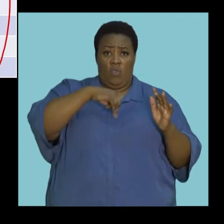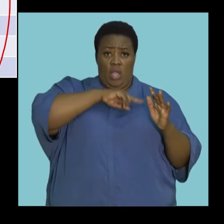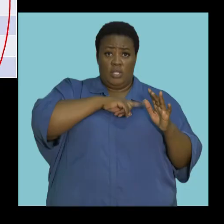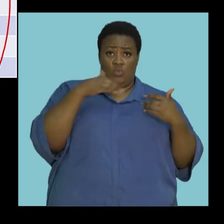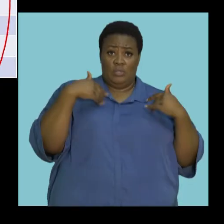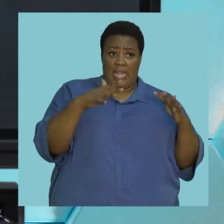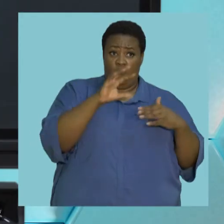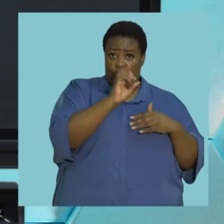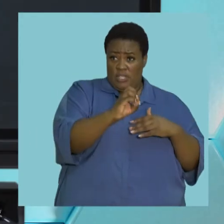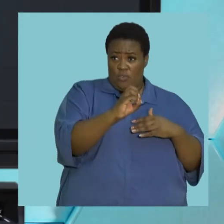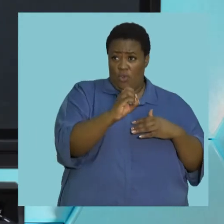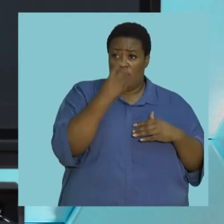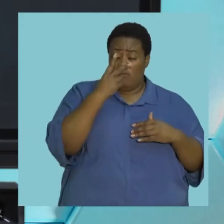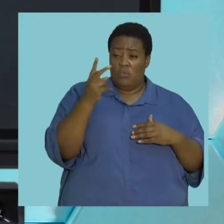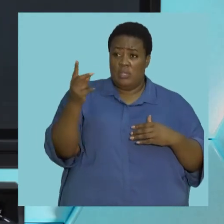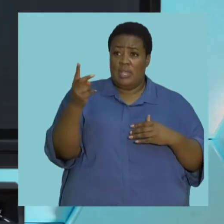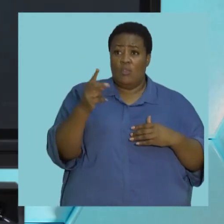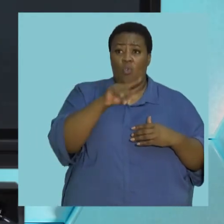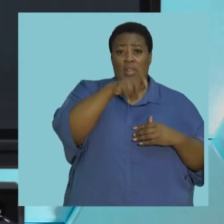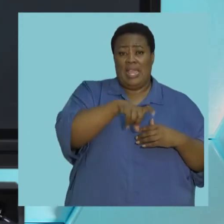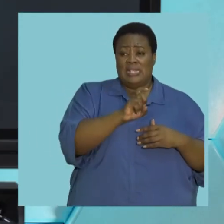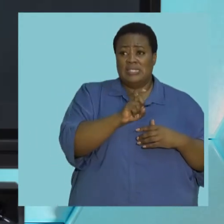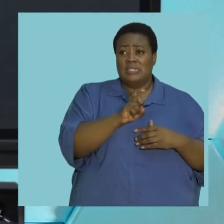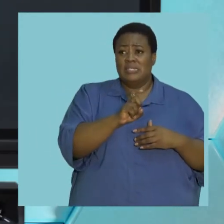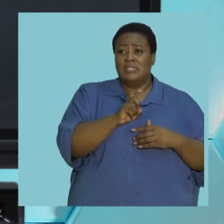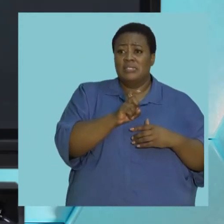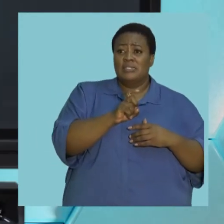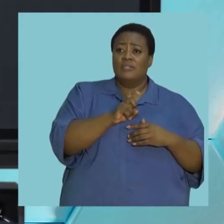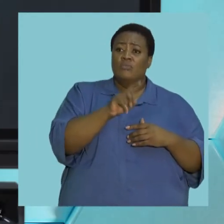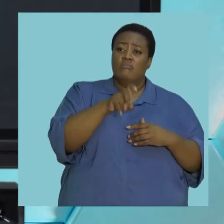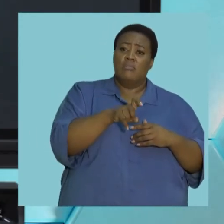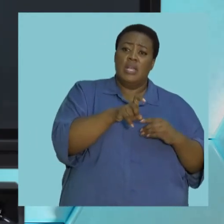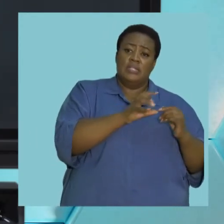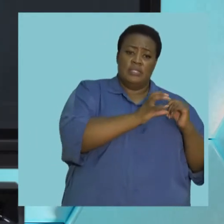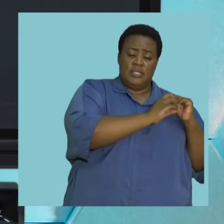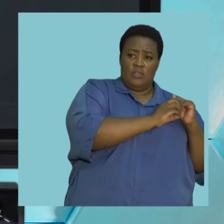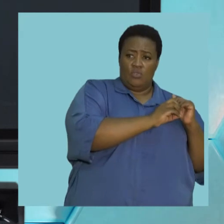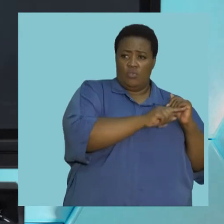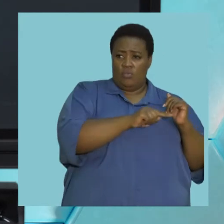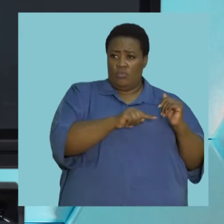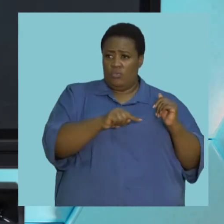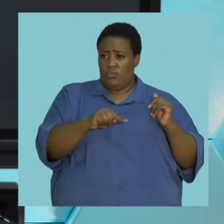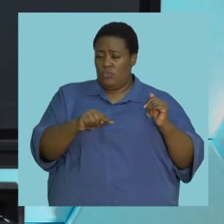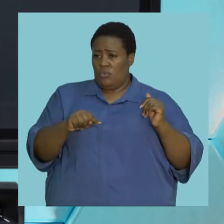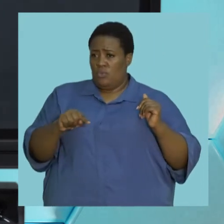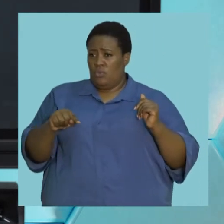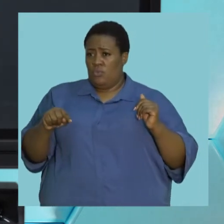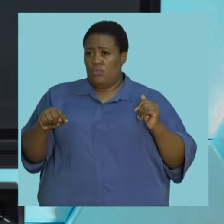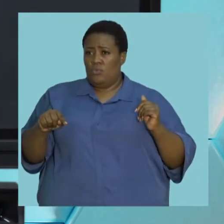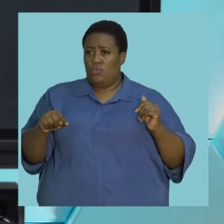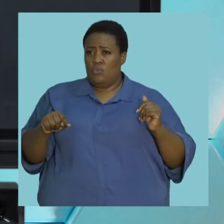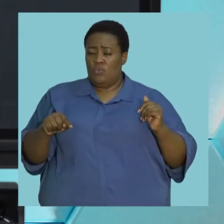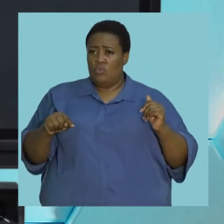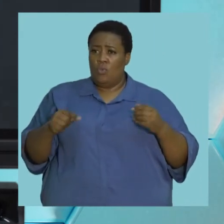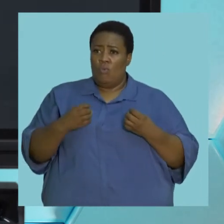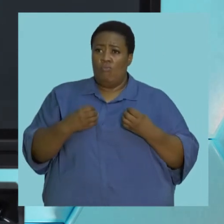to start from 0? And if you look at that on the x-axis, we would have to start at 0, and it would mean